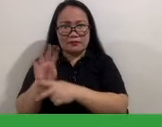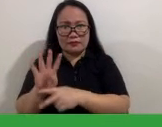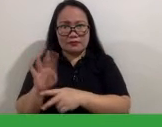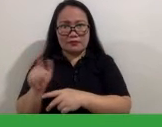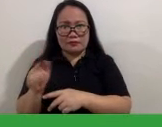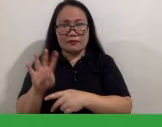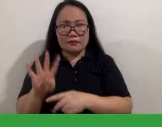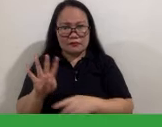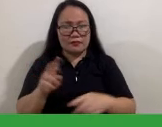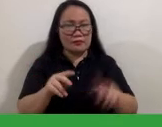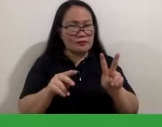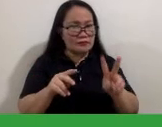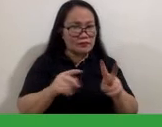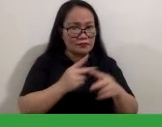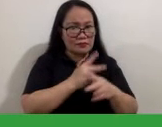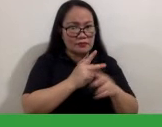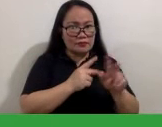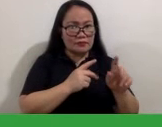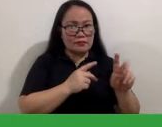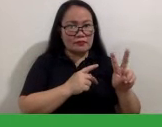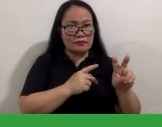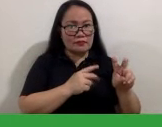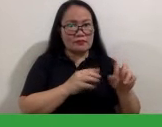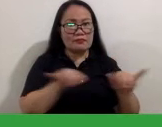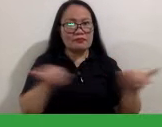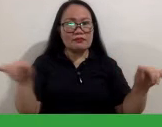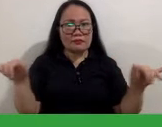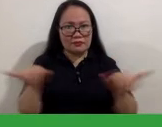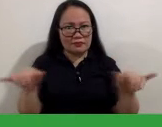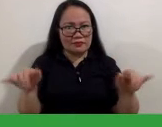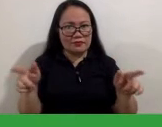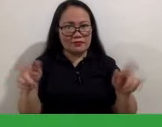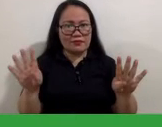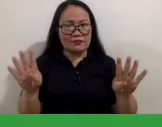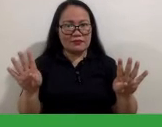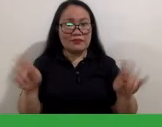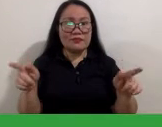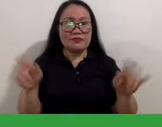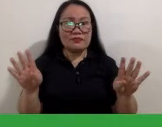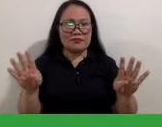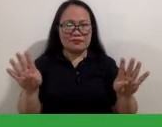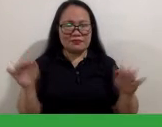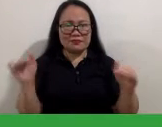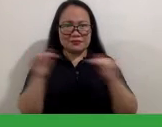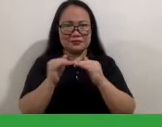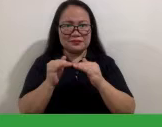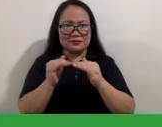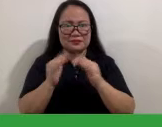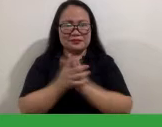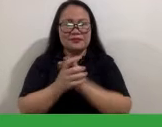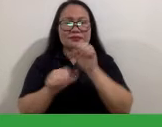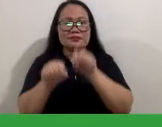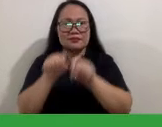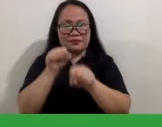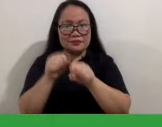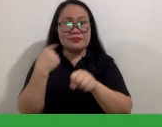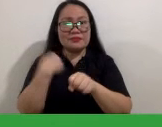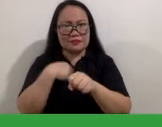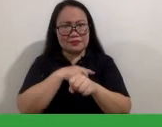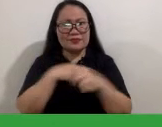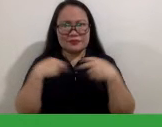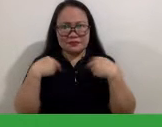is 24. 2 times 12, that is also 24. And they are equal. So, therefore,